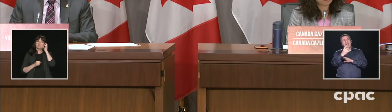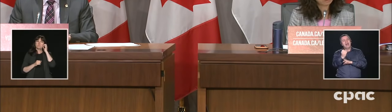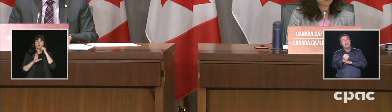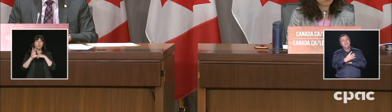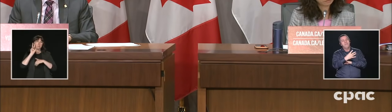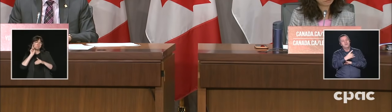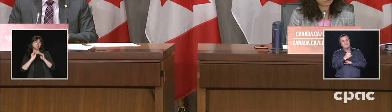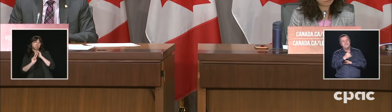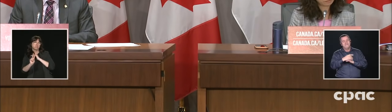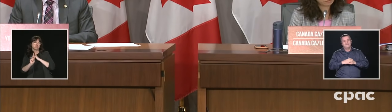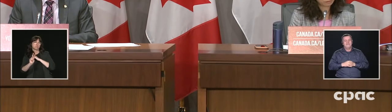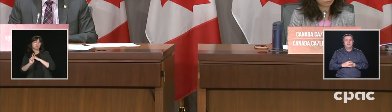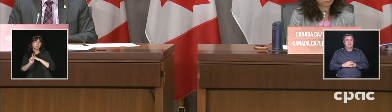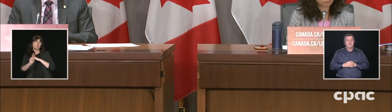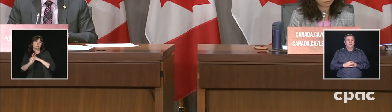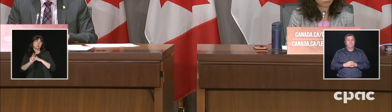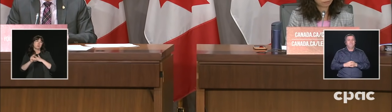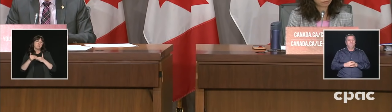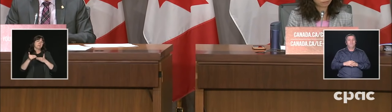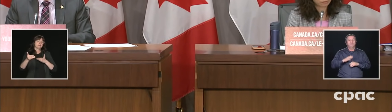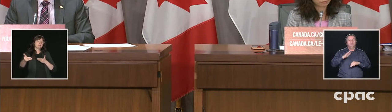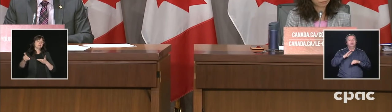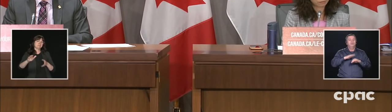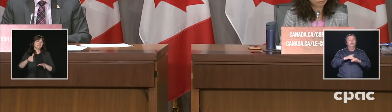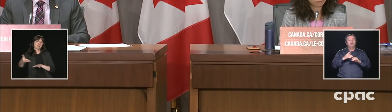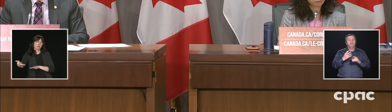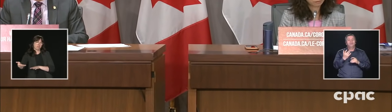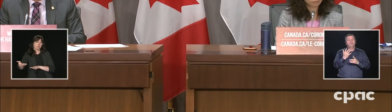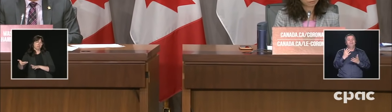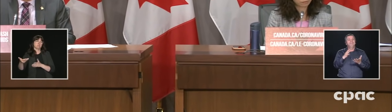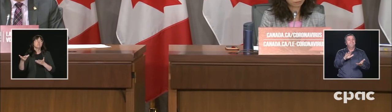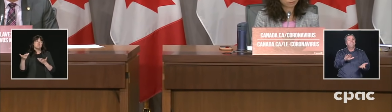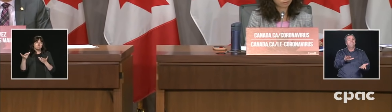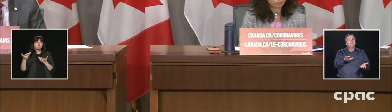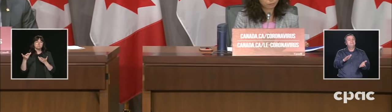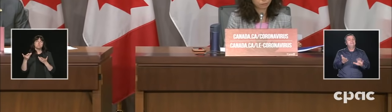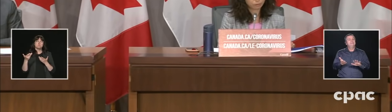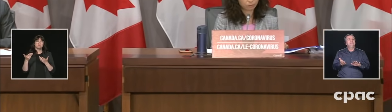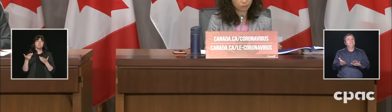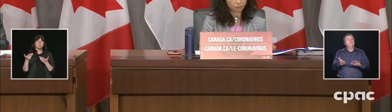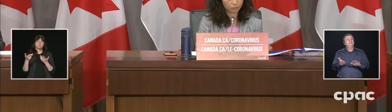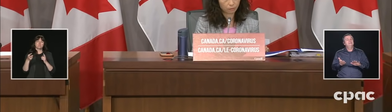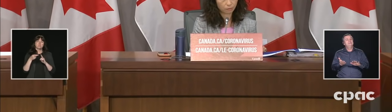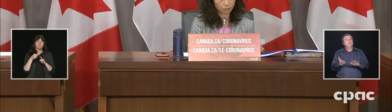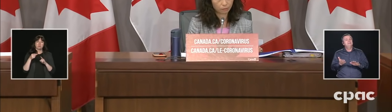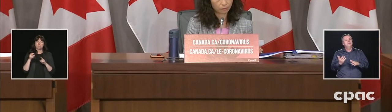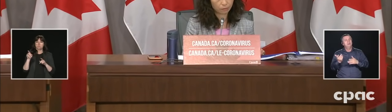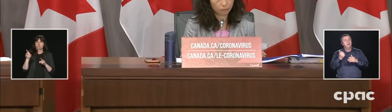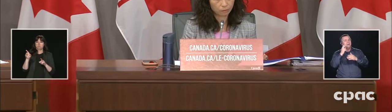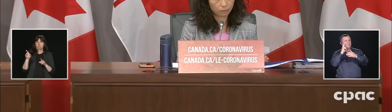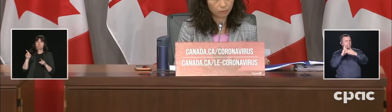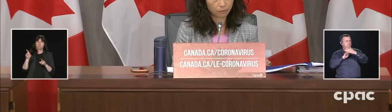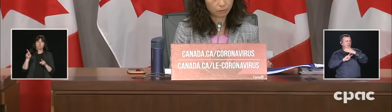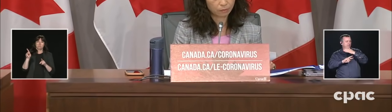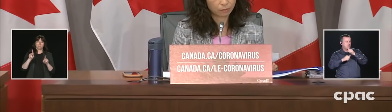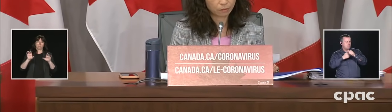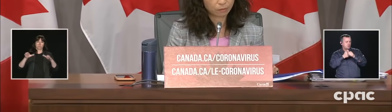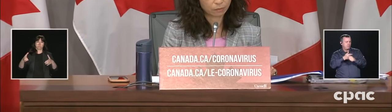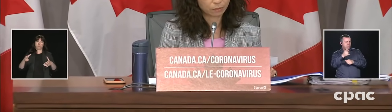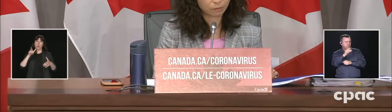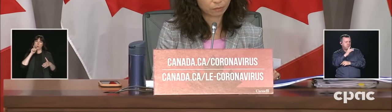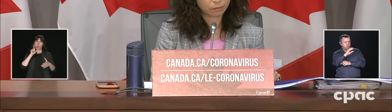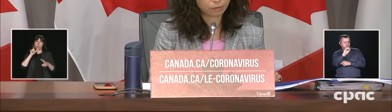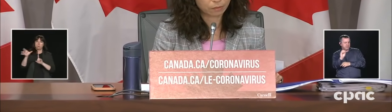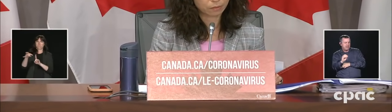deaths, depending on the percentage of the population that would be infected, I'm having a hard time understanding why the death